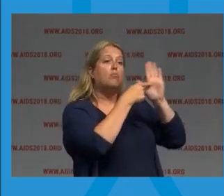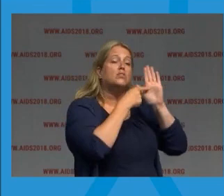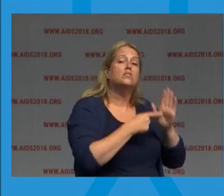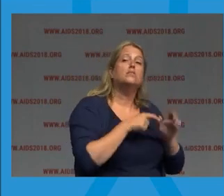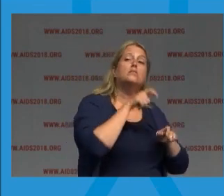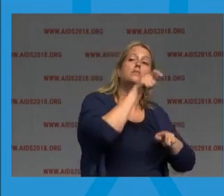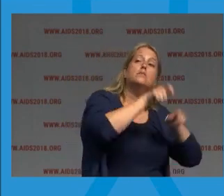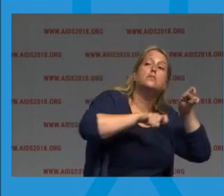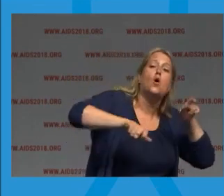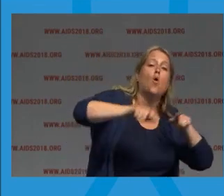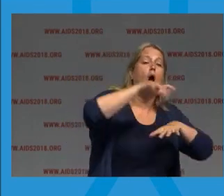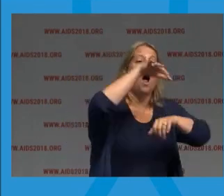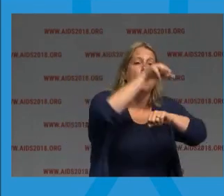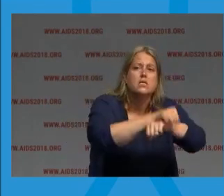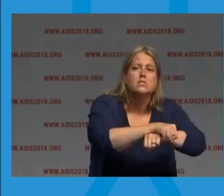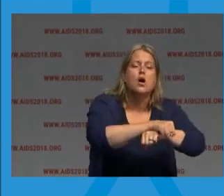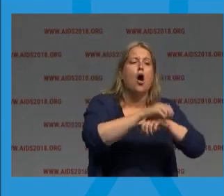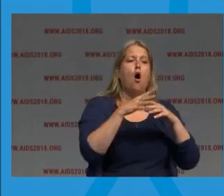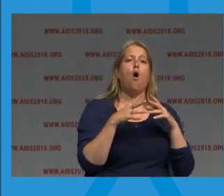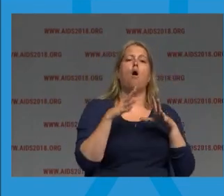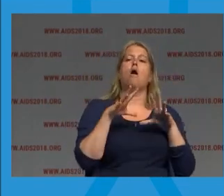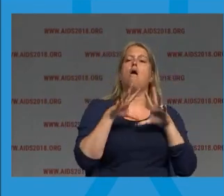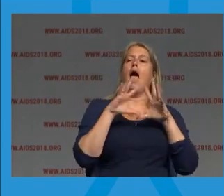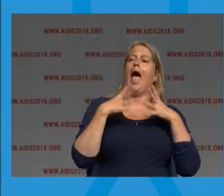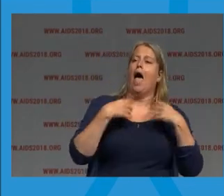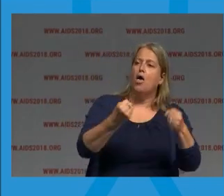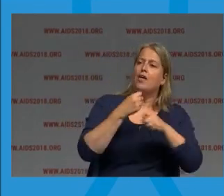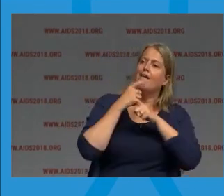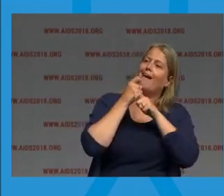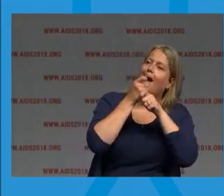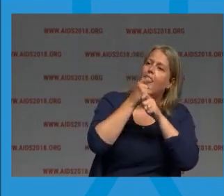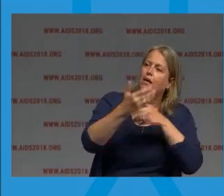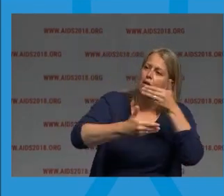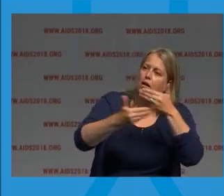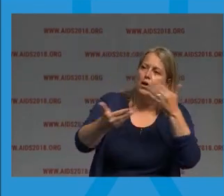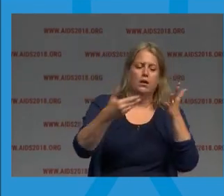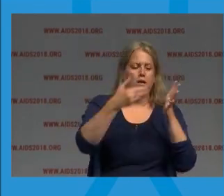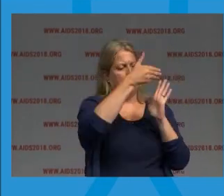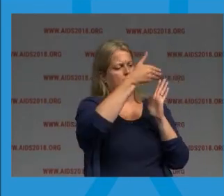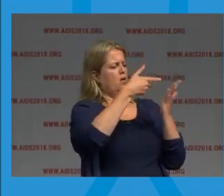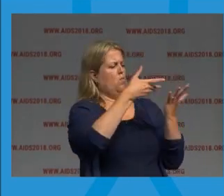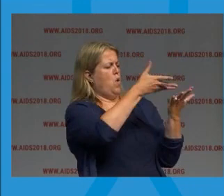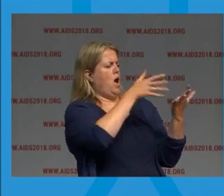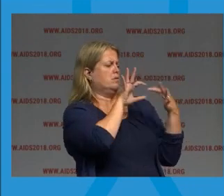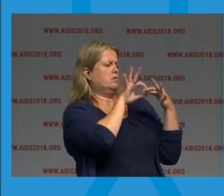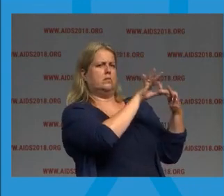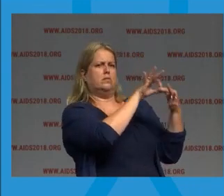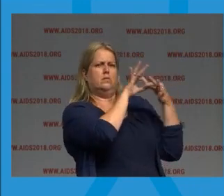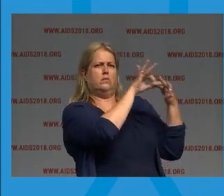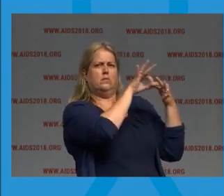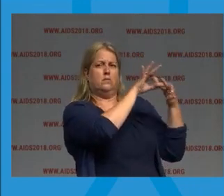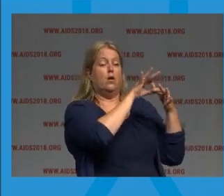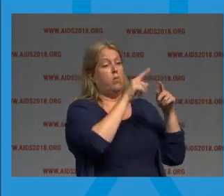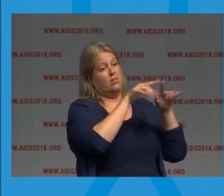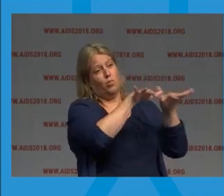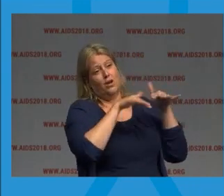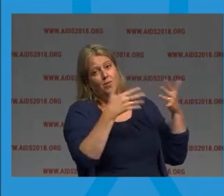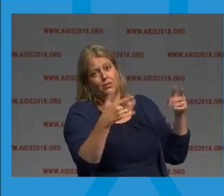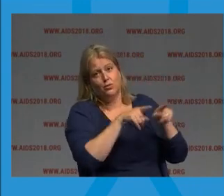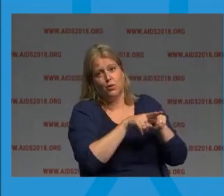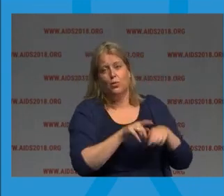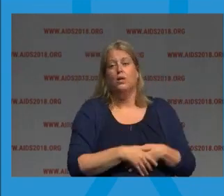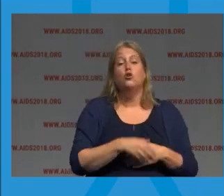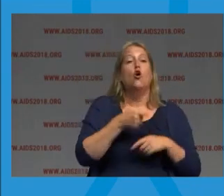arresting clients, when they are providing healthcare services, and when they are debating in their parliaments around this particular issue. So